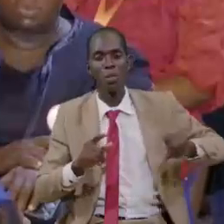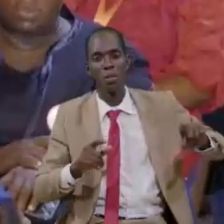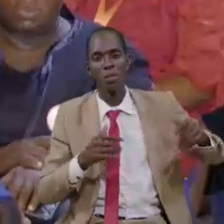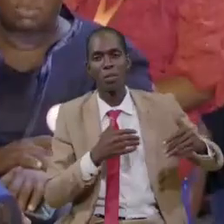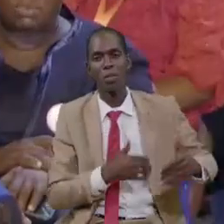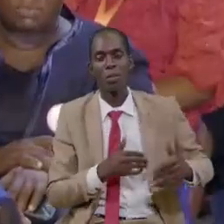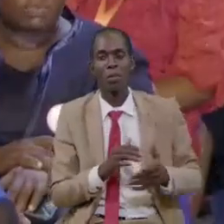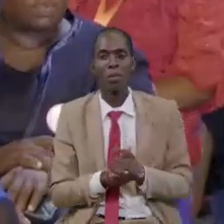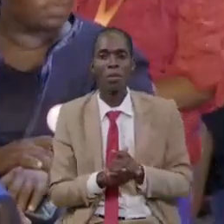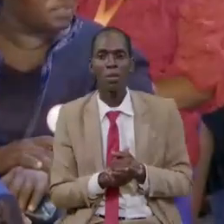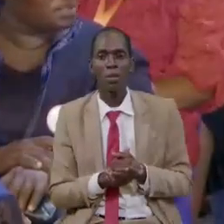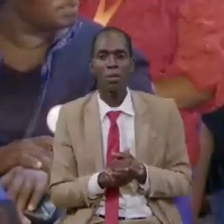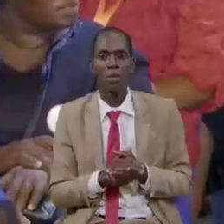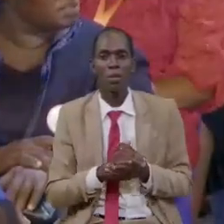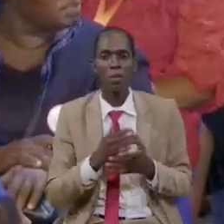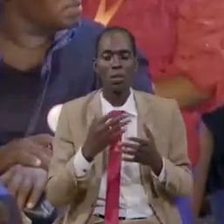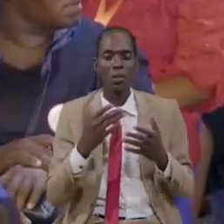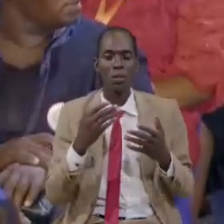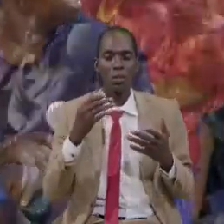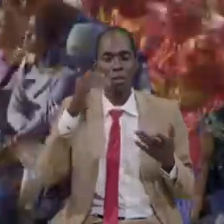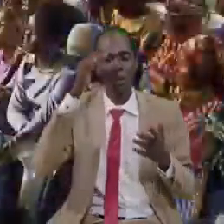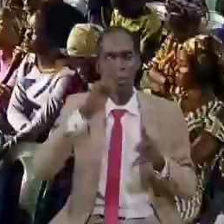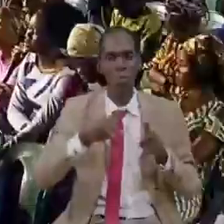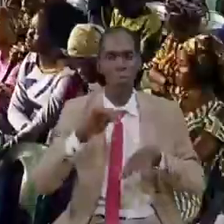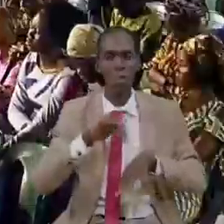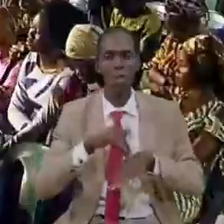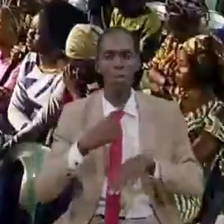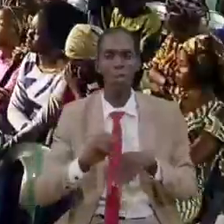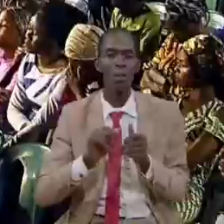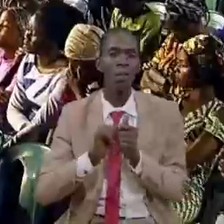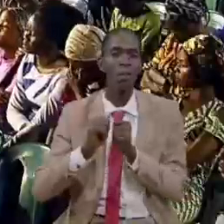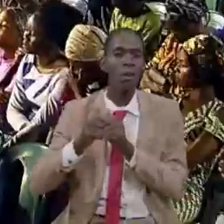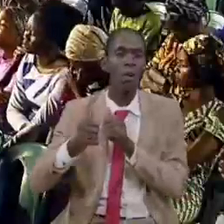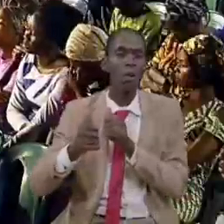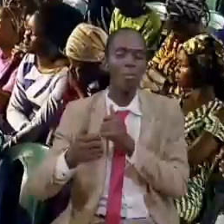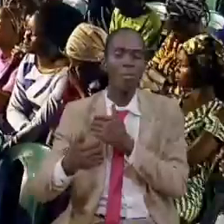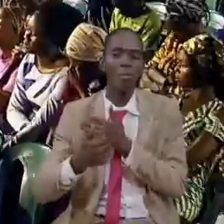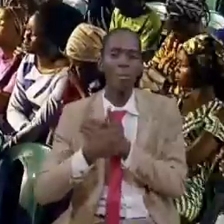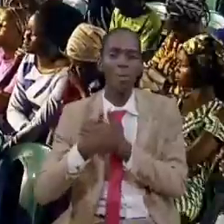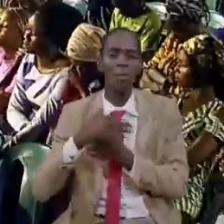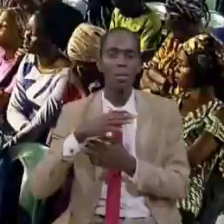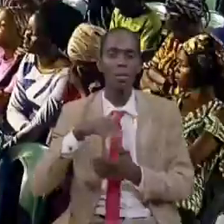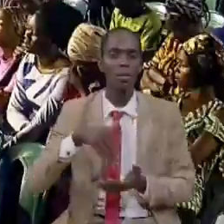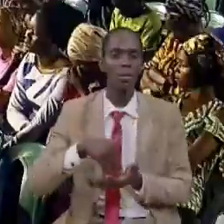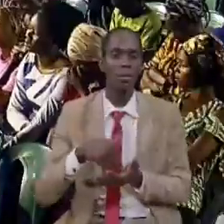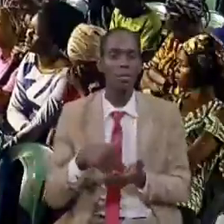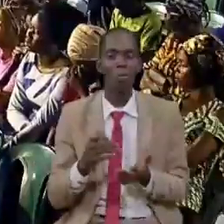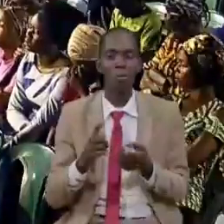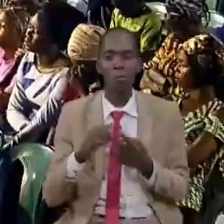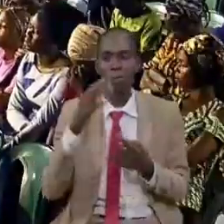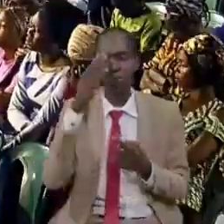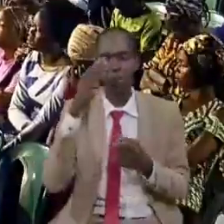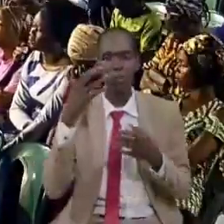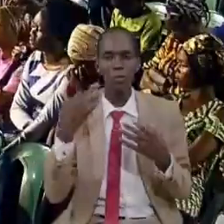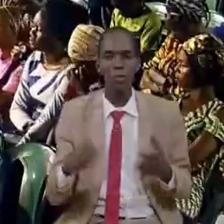middle. At the far back, in the middle, if you have finished, we are waiting for you. Please wave your flag at the